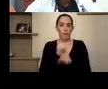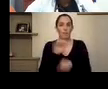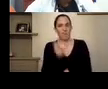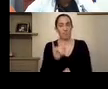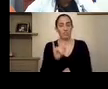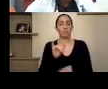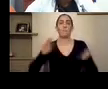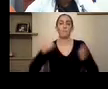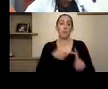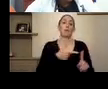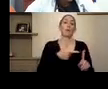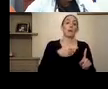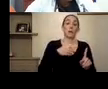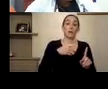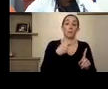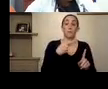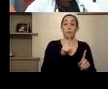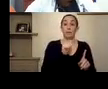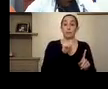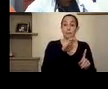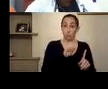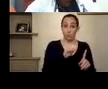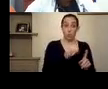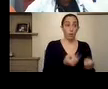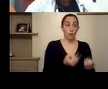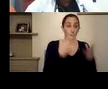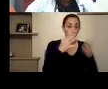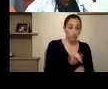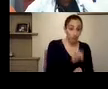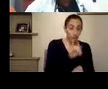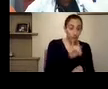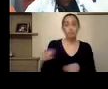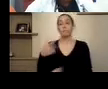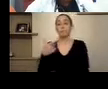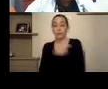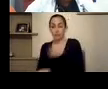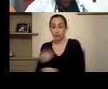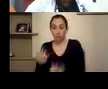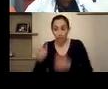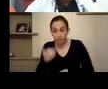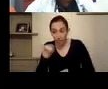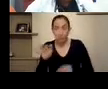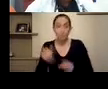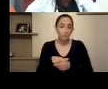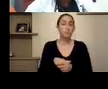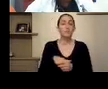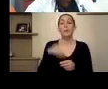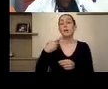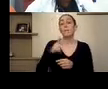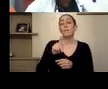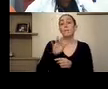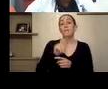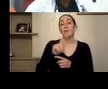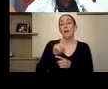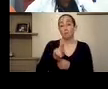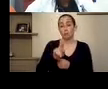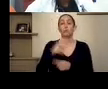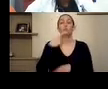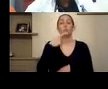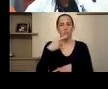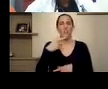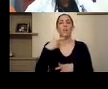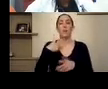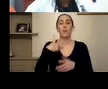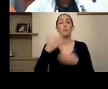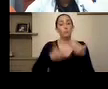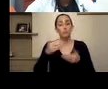those in the vaccine arm. And Pfizer wrote it into their protocol that they would do an interim analysis at a certain number of